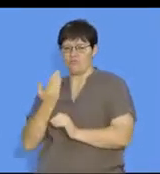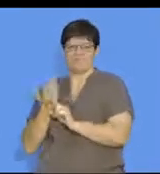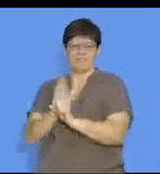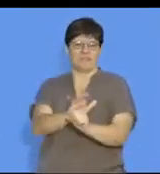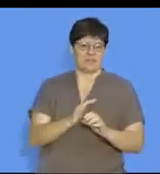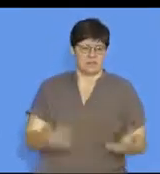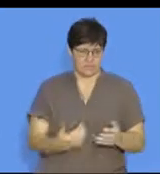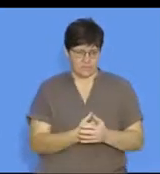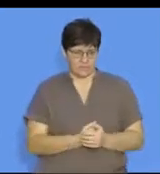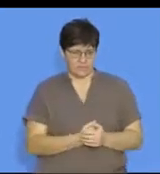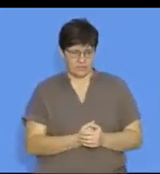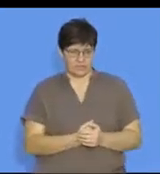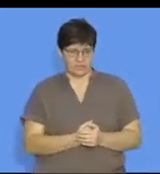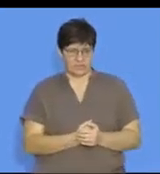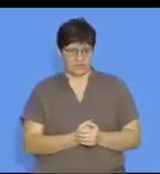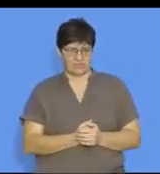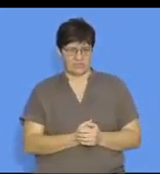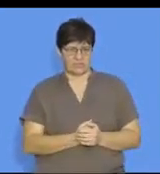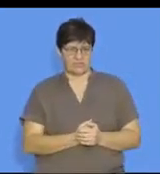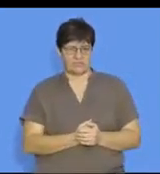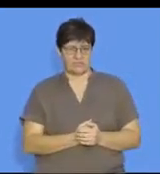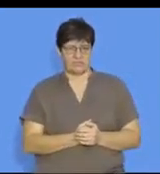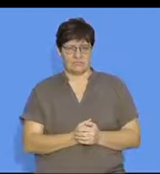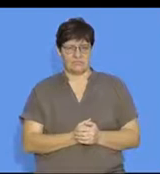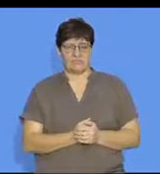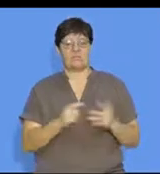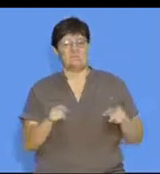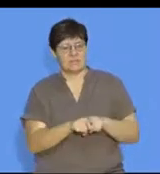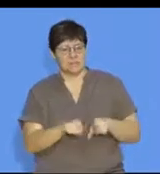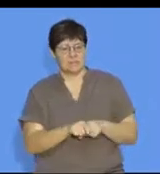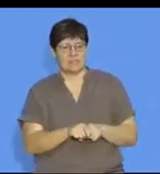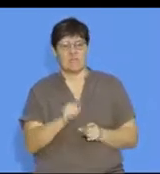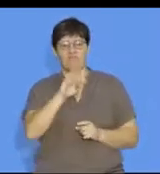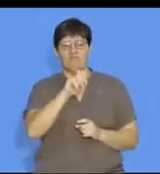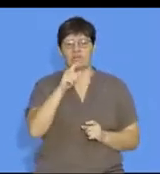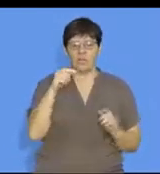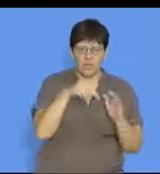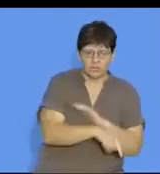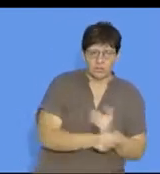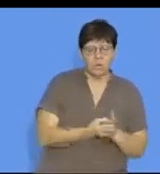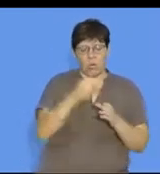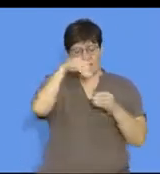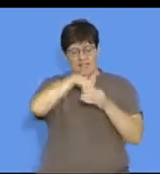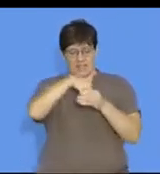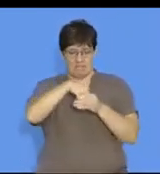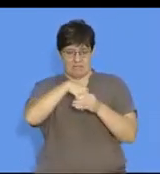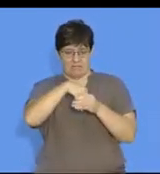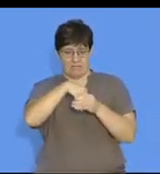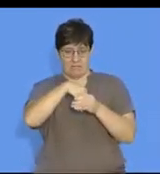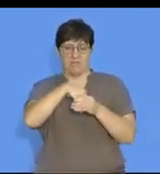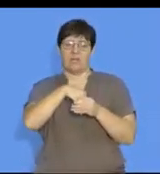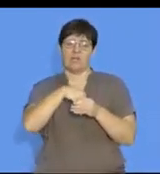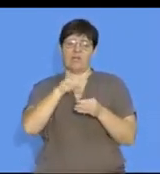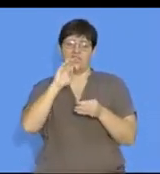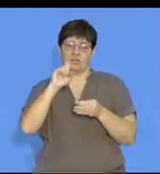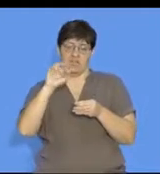talk about another type of voltage, which is the lost volts or the internal voltage inside a battery. But